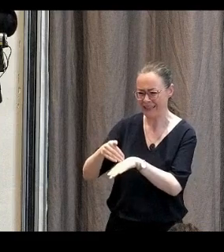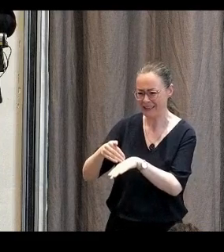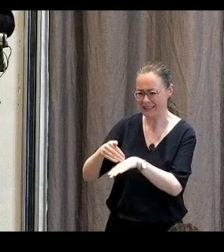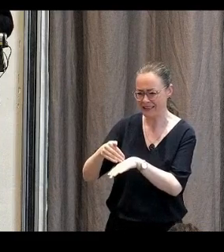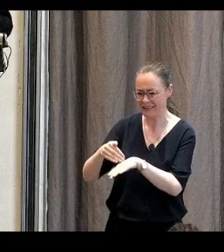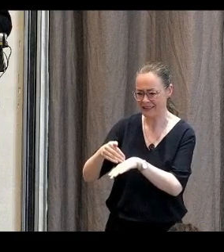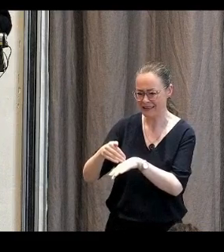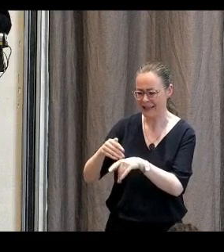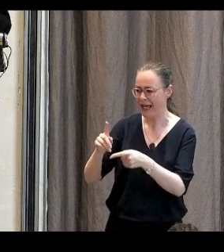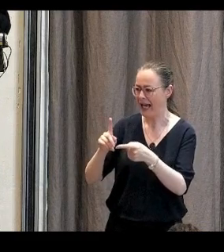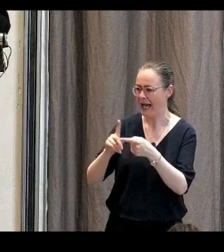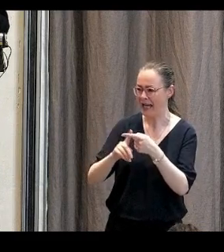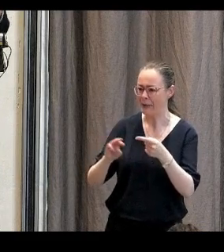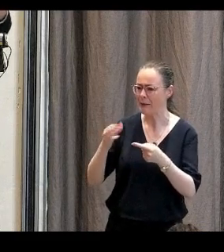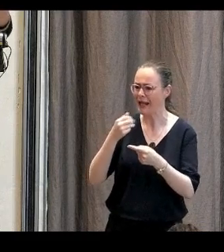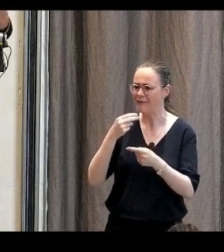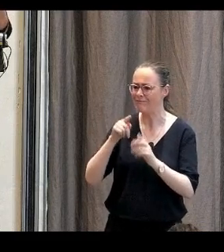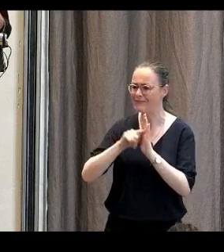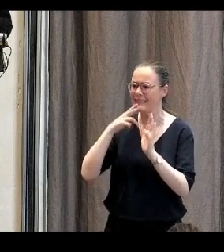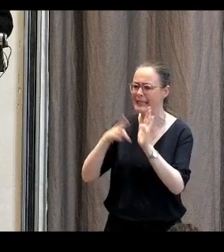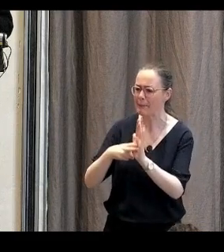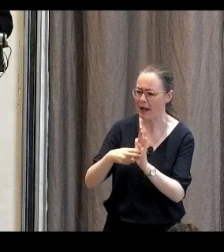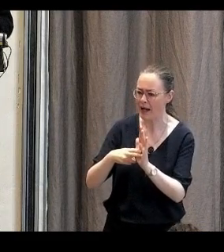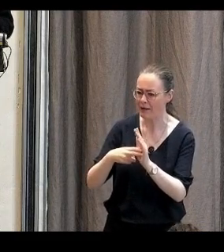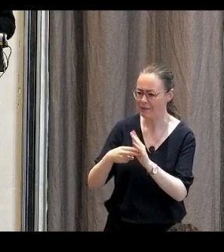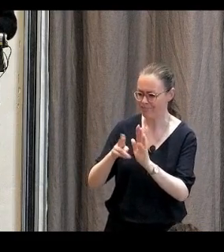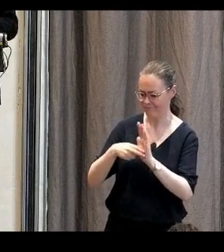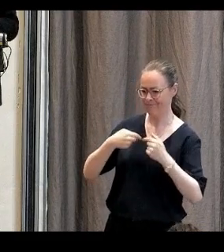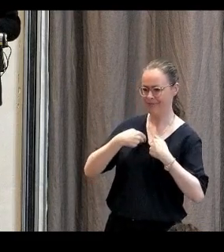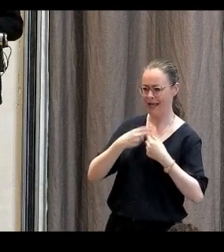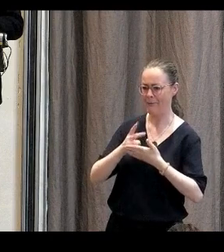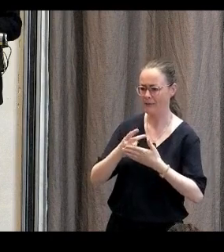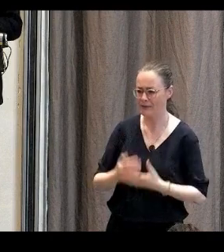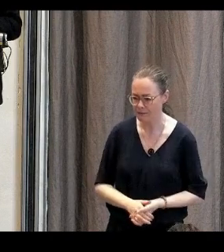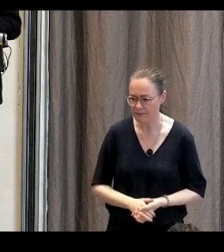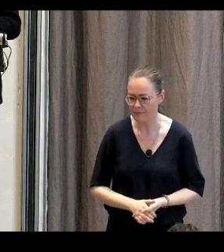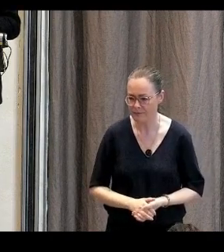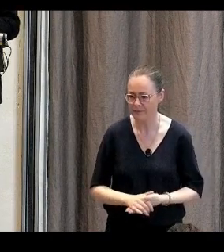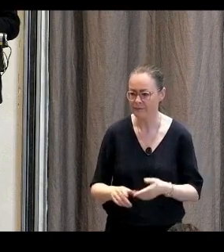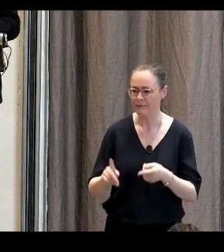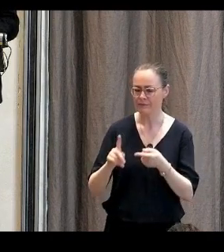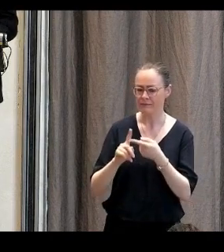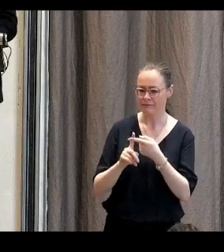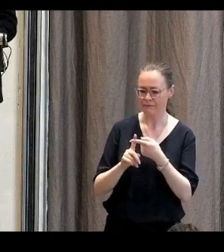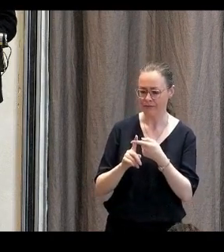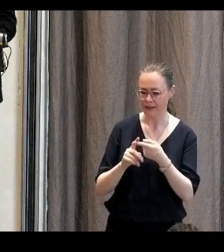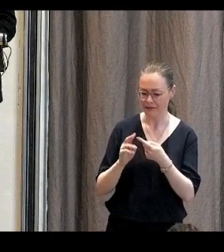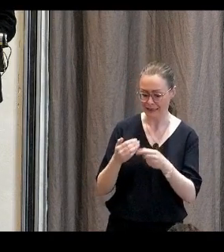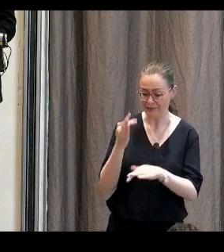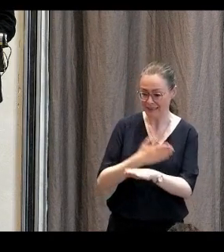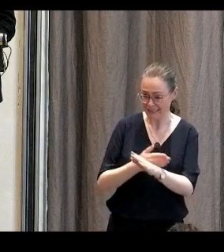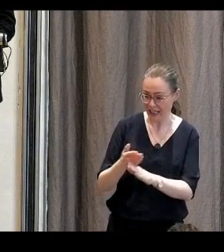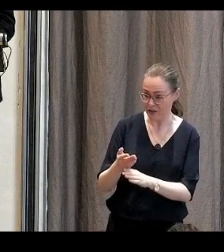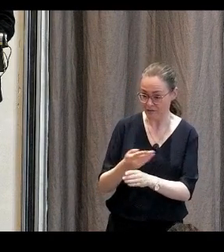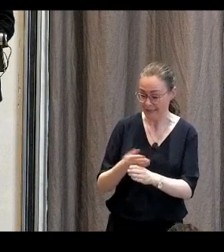also giving people the stigma. People perceive the stigma of having epilepsy associated with starting